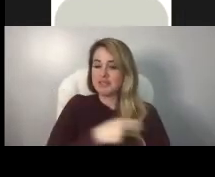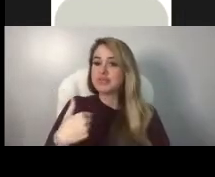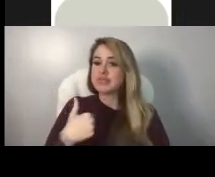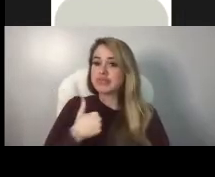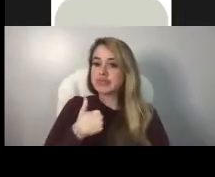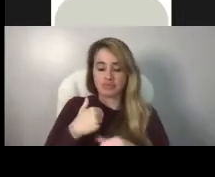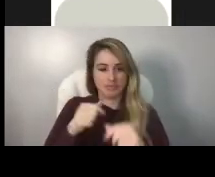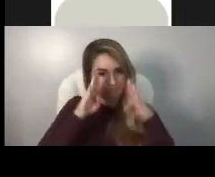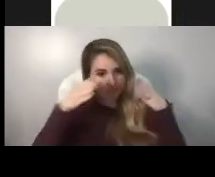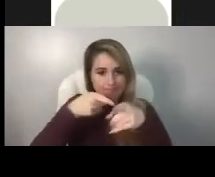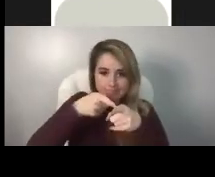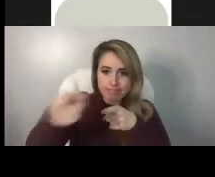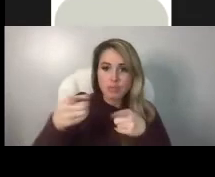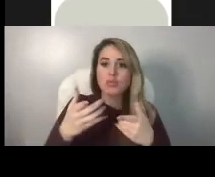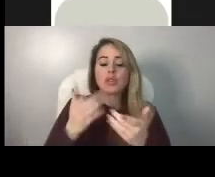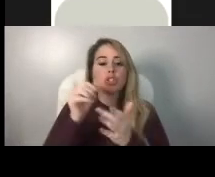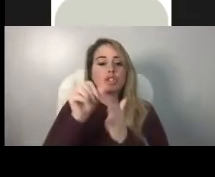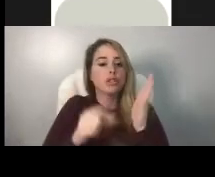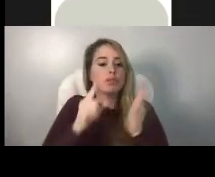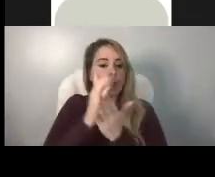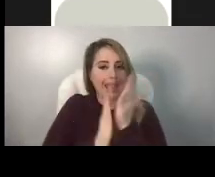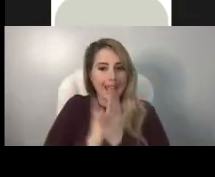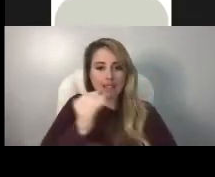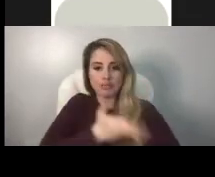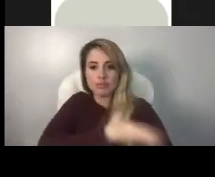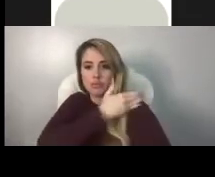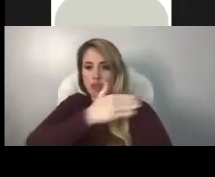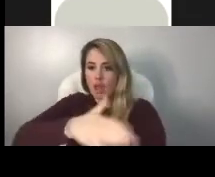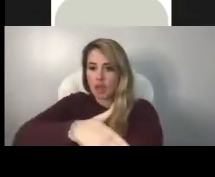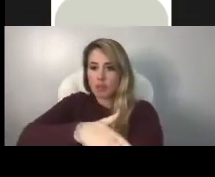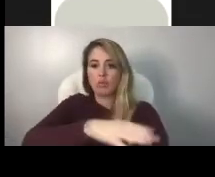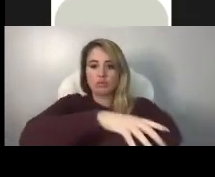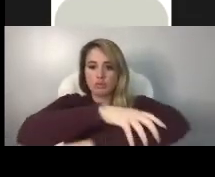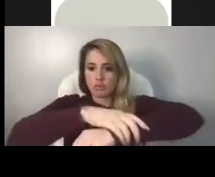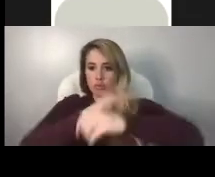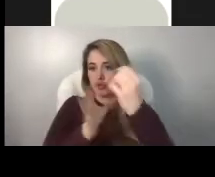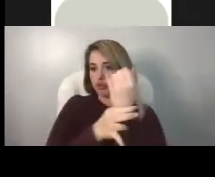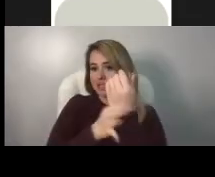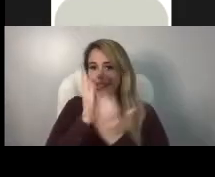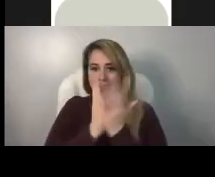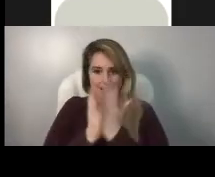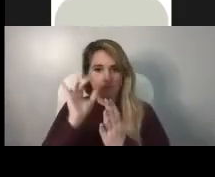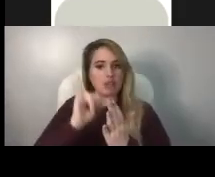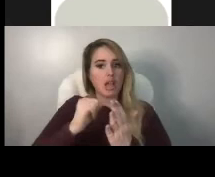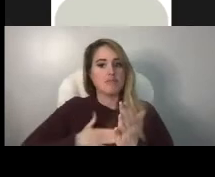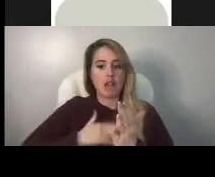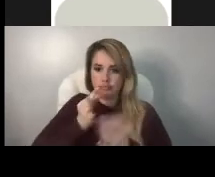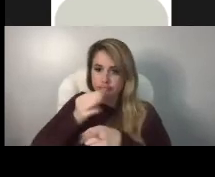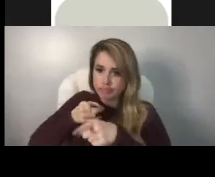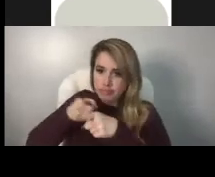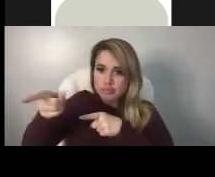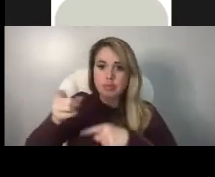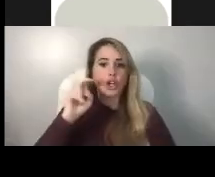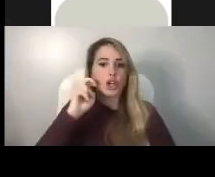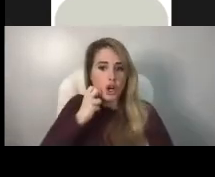surgery of the hand and upper extremity, which means the arm, the elbow, the forearm, the wrist, and the hand, nerves, tendons, arteries,